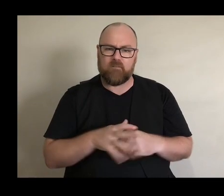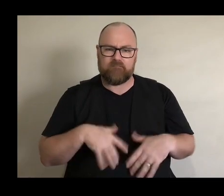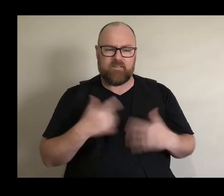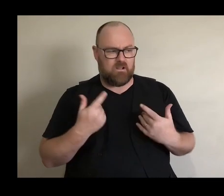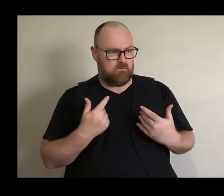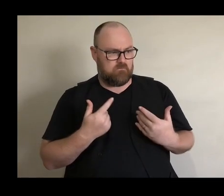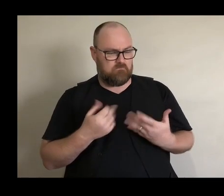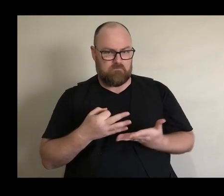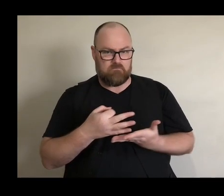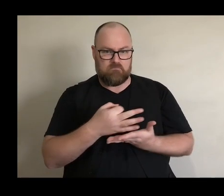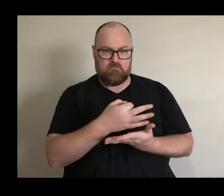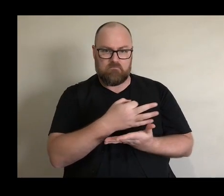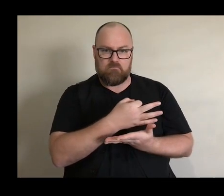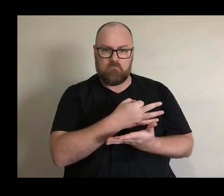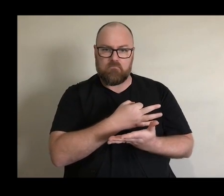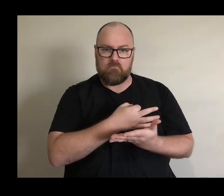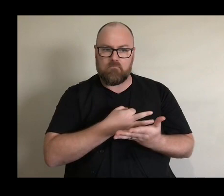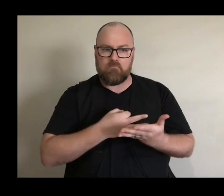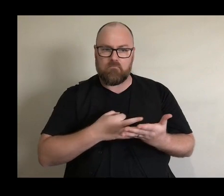absence.